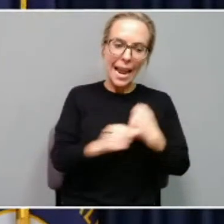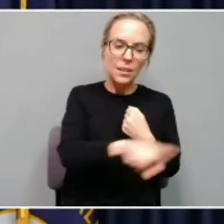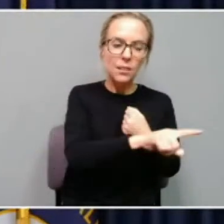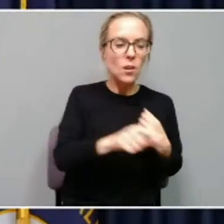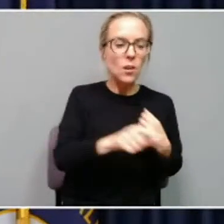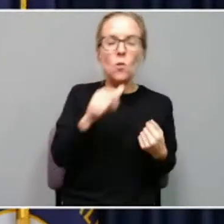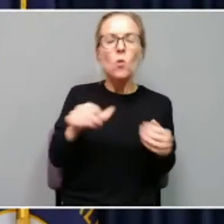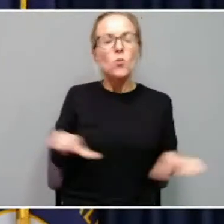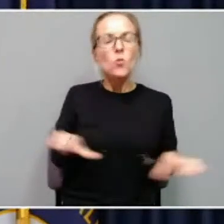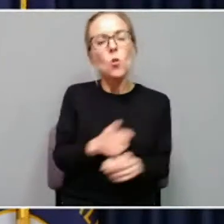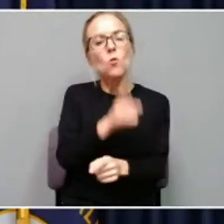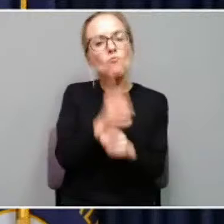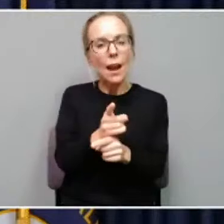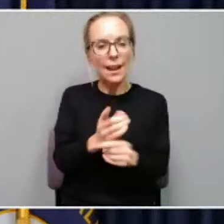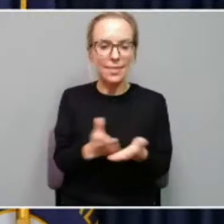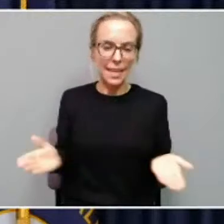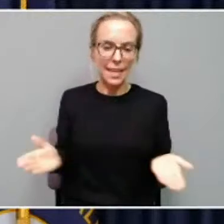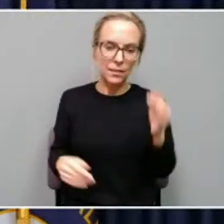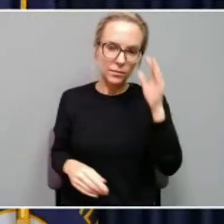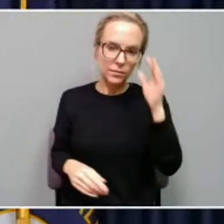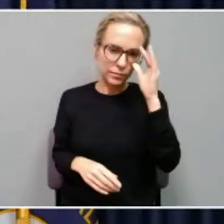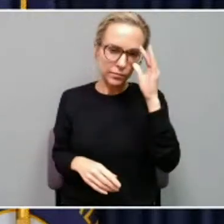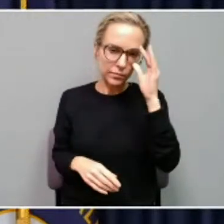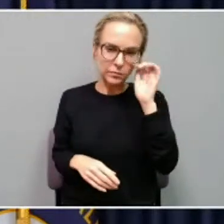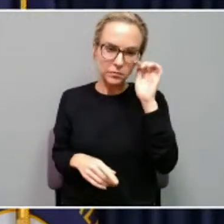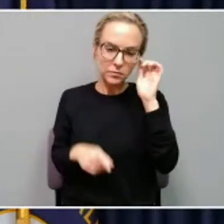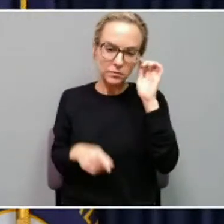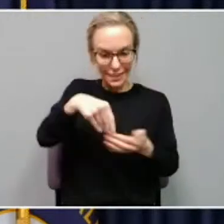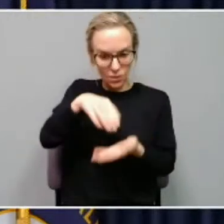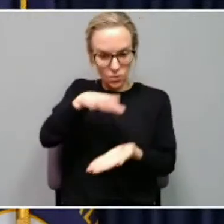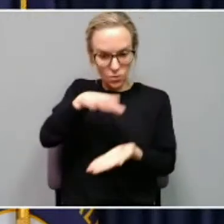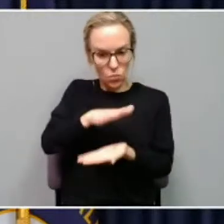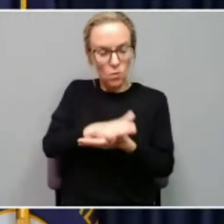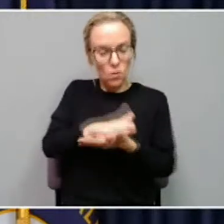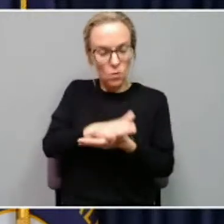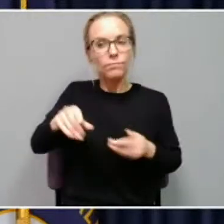do the right thing. If you're in a school right now that's not masking,